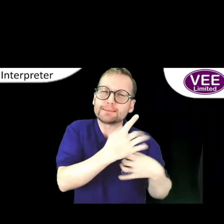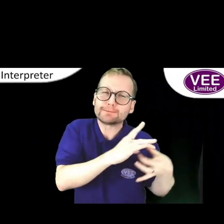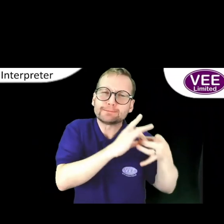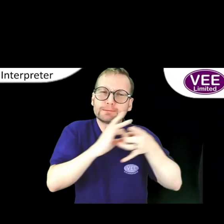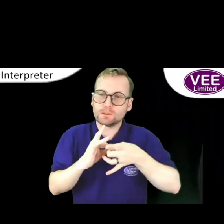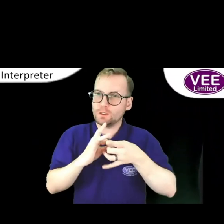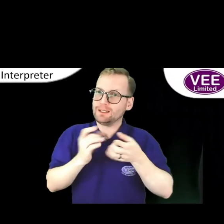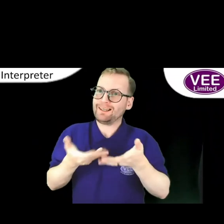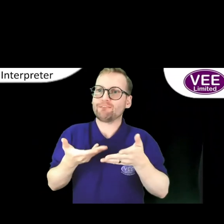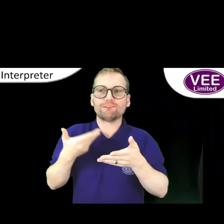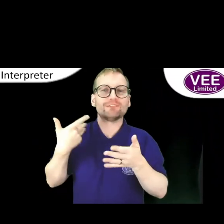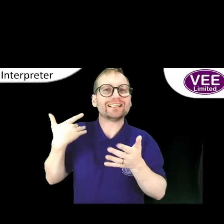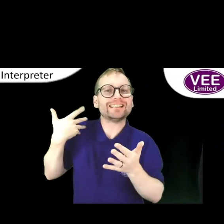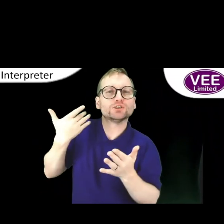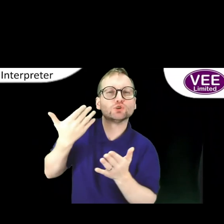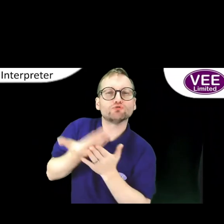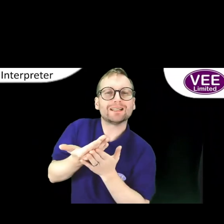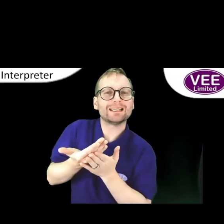bit of history to it,